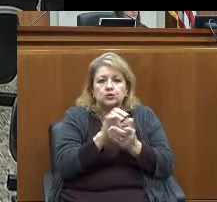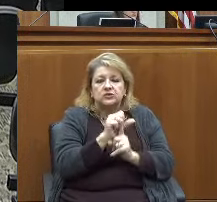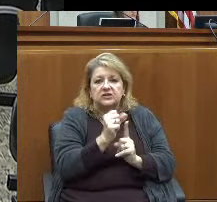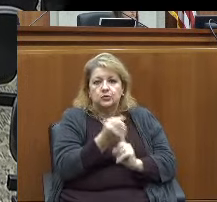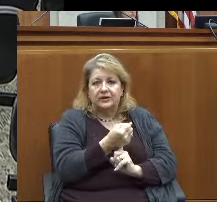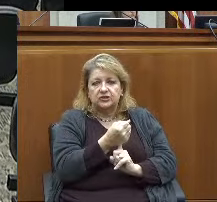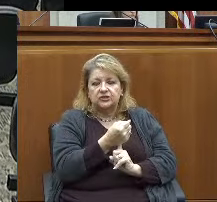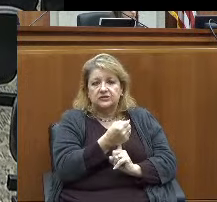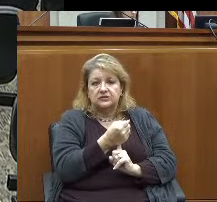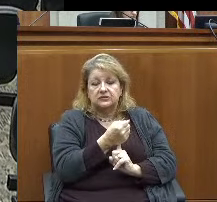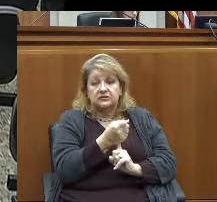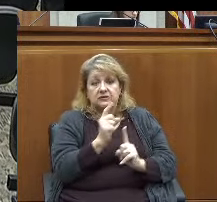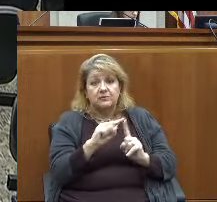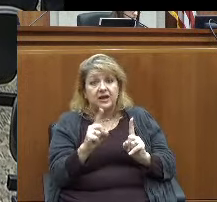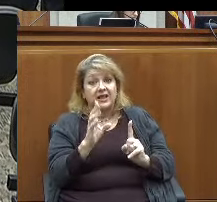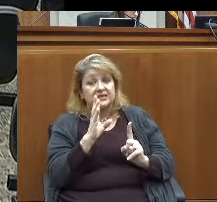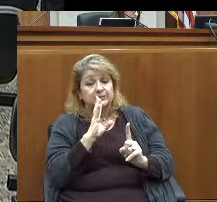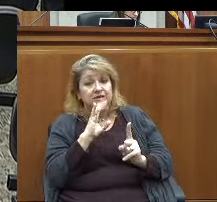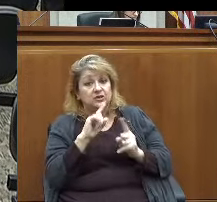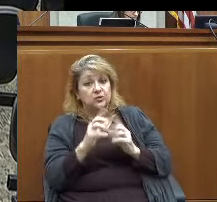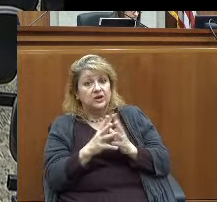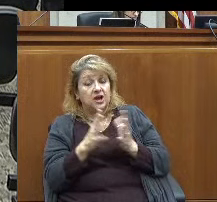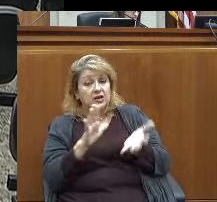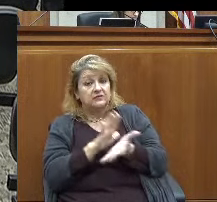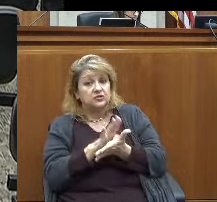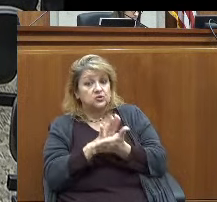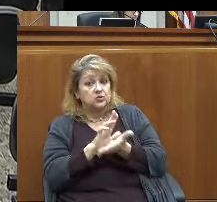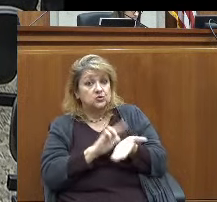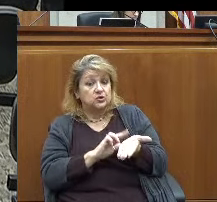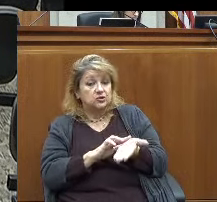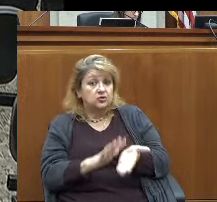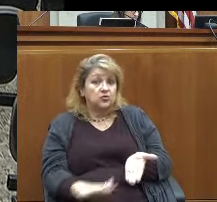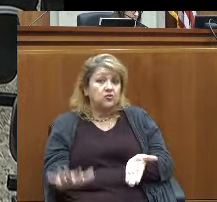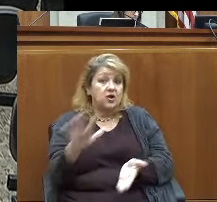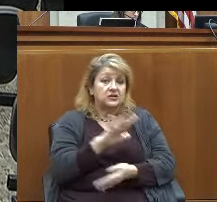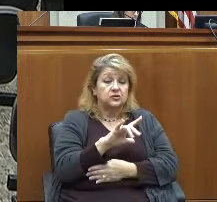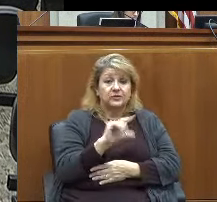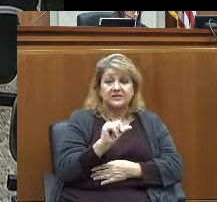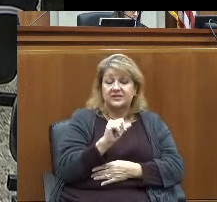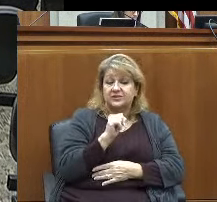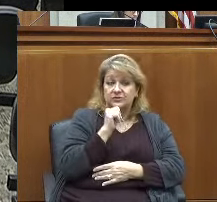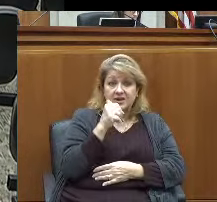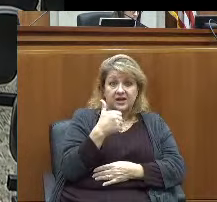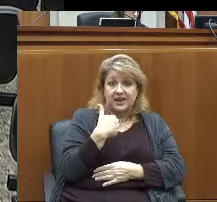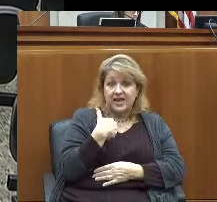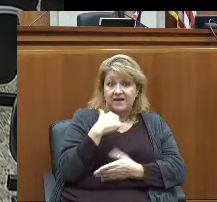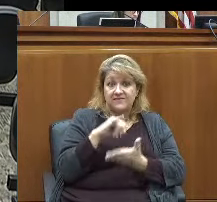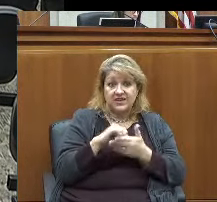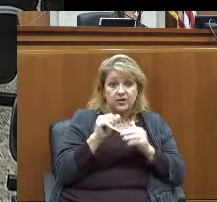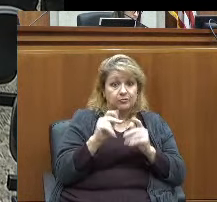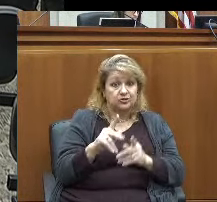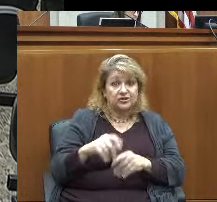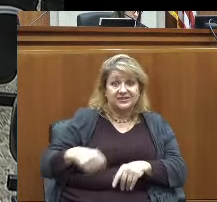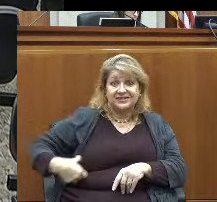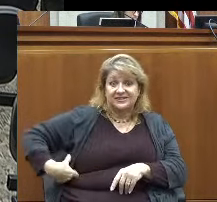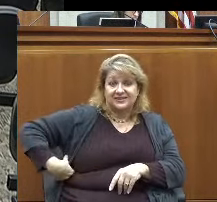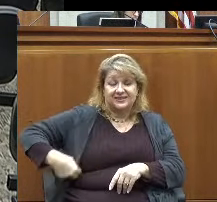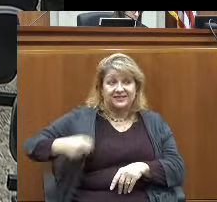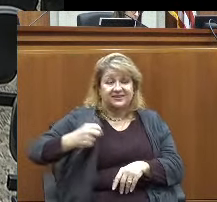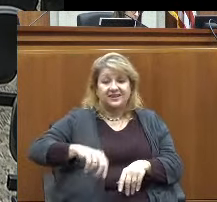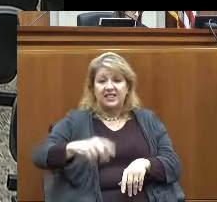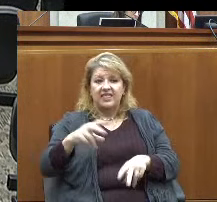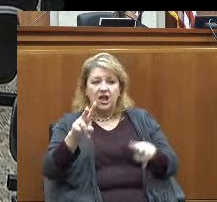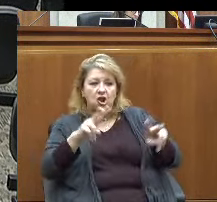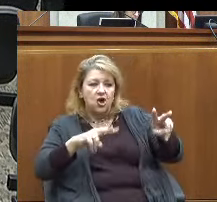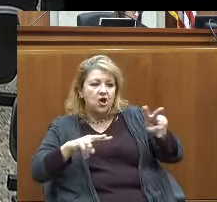but however, I speak to a lot of school nurses across Louisiana that do not have that opportunity. They